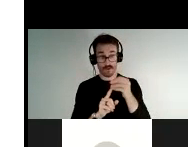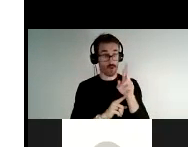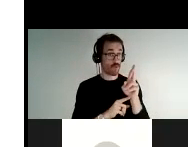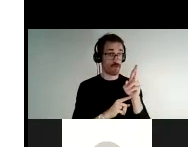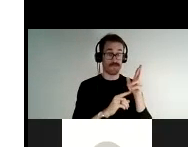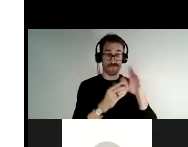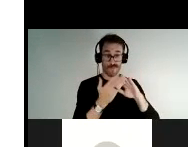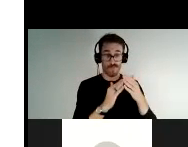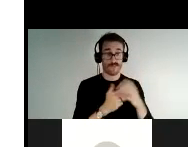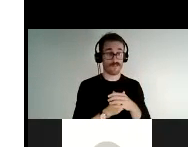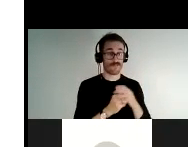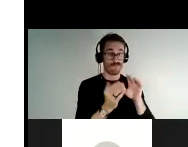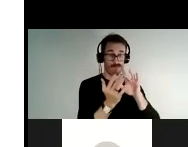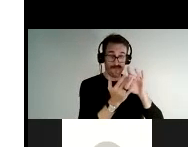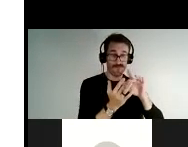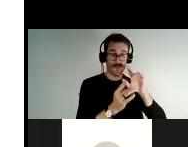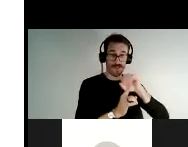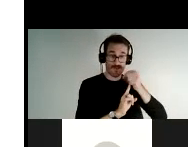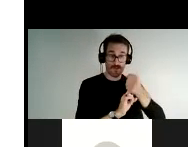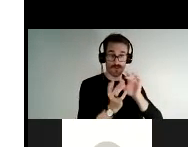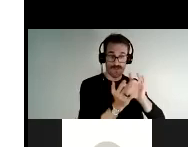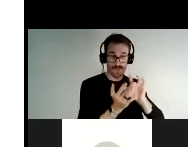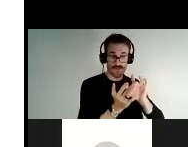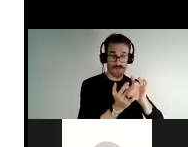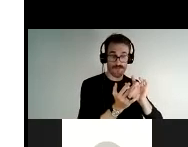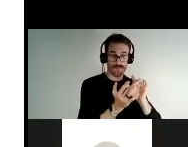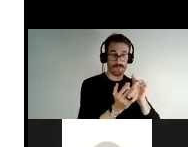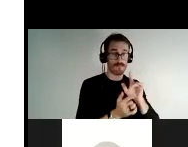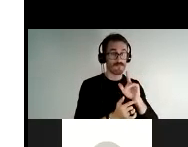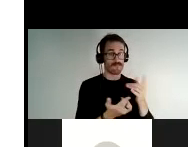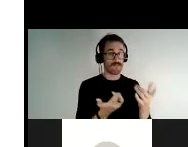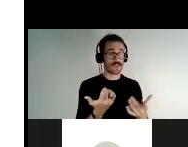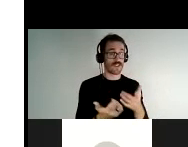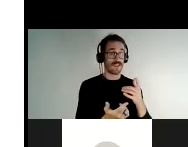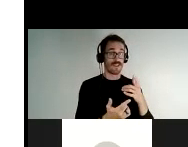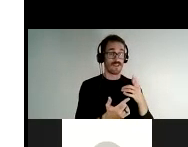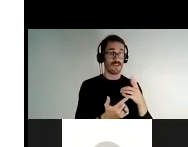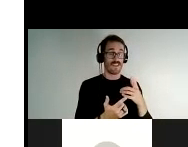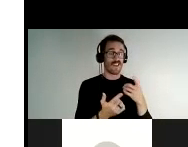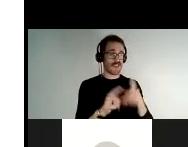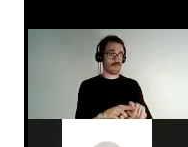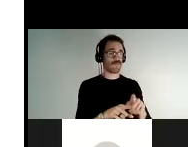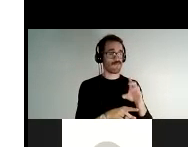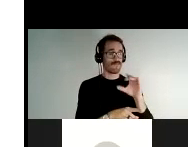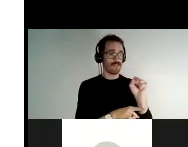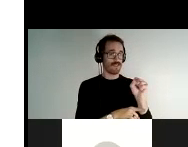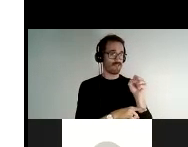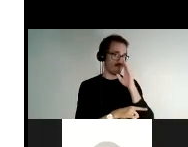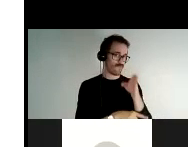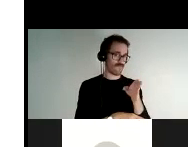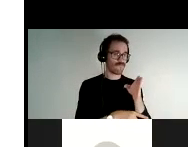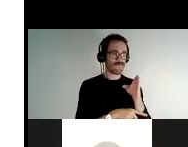have created social networks, but they're predominantly within the cis heteronormative world.